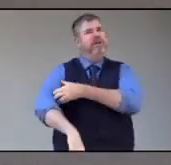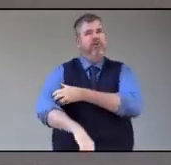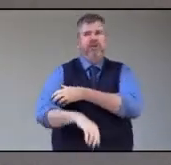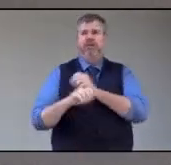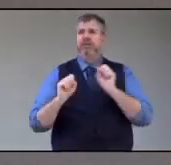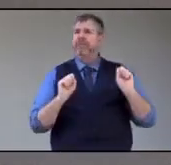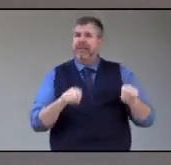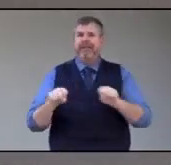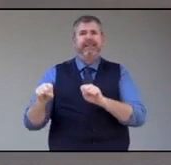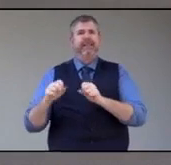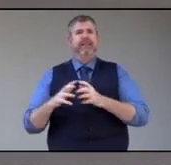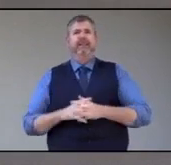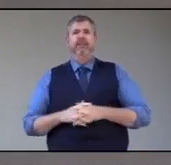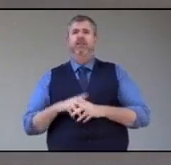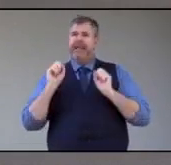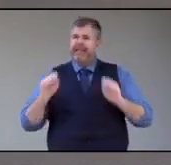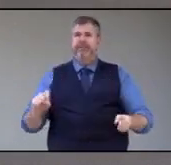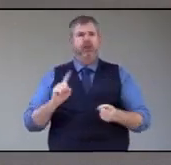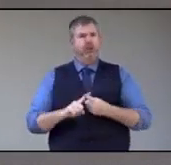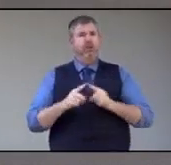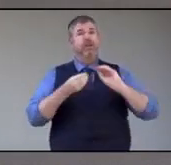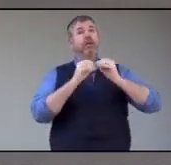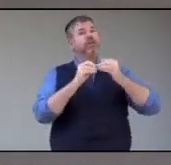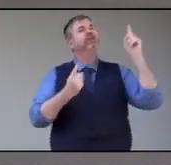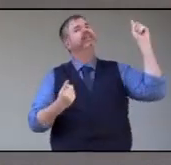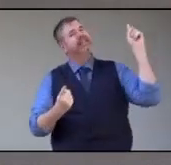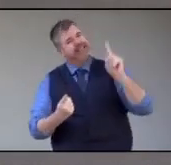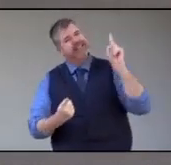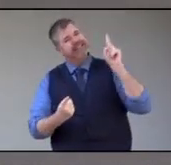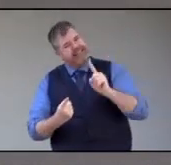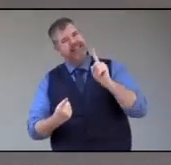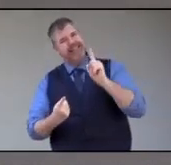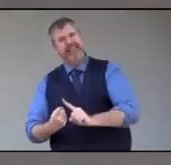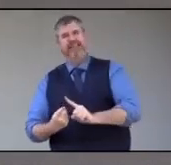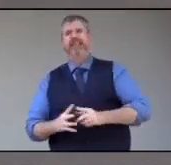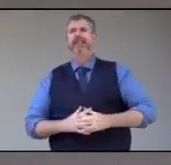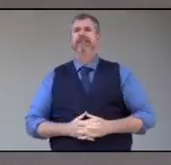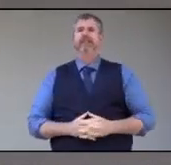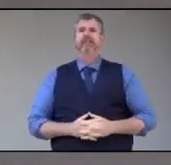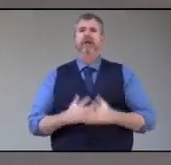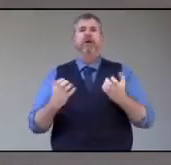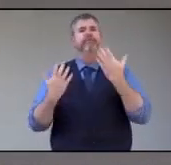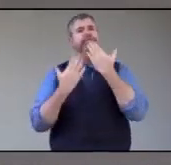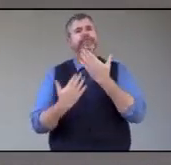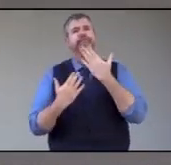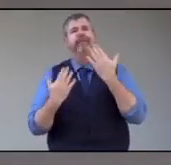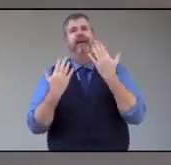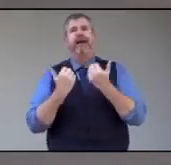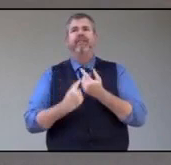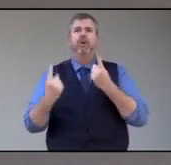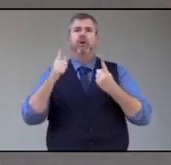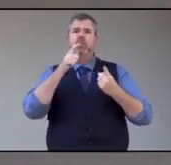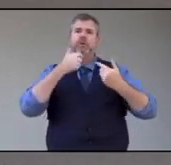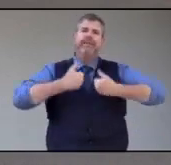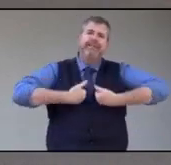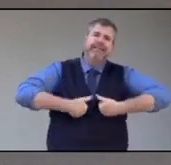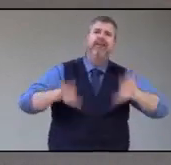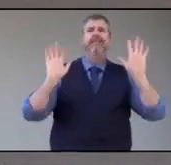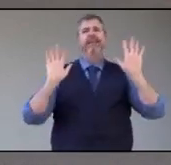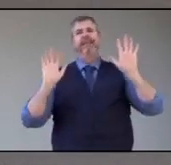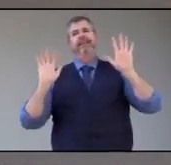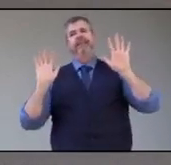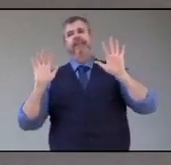safe. And I would like to thank everybody who sacrificed and made the responsible decision over